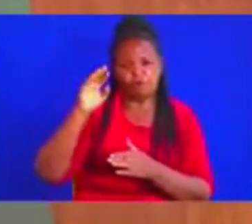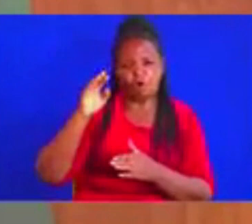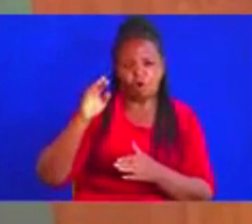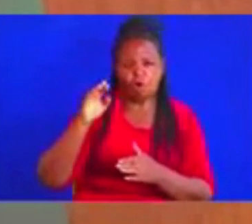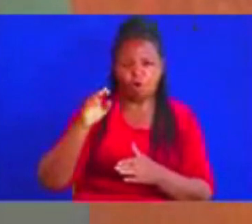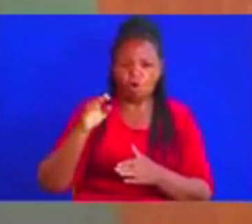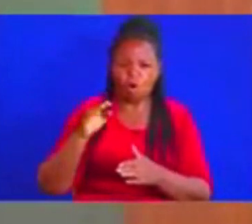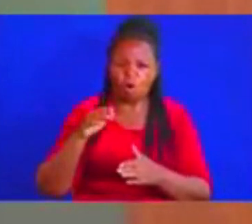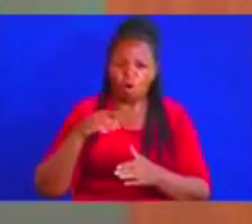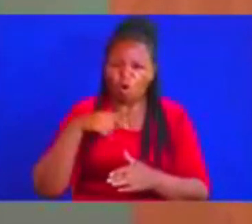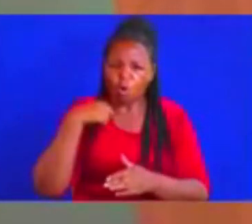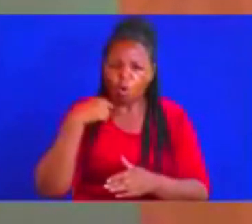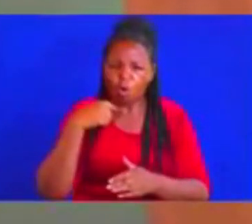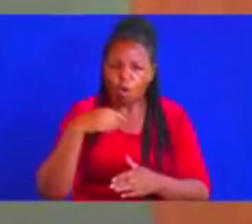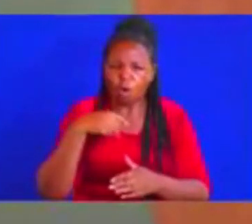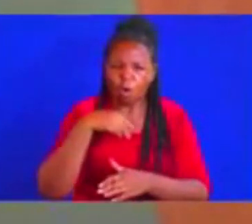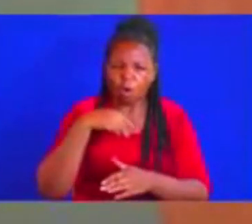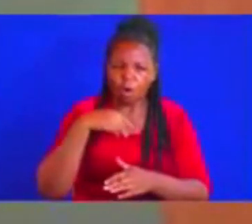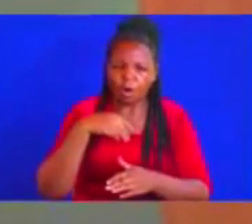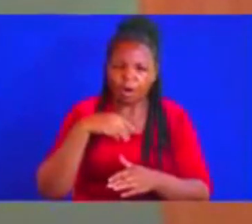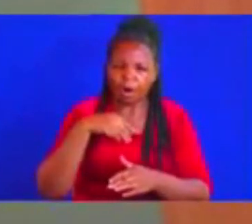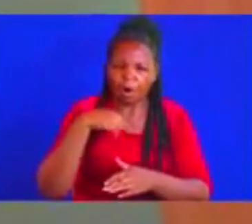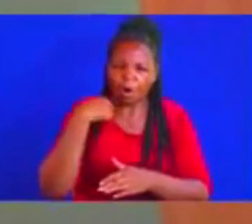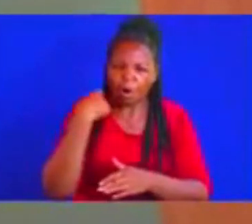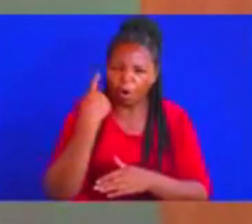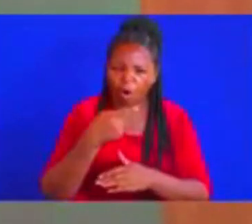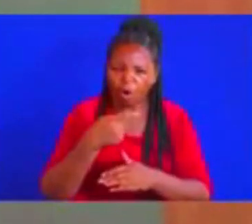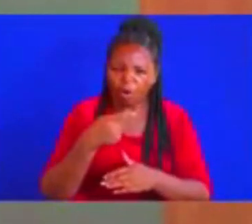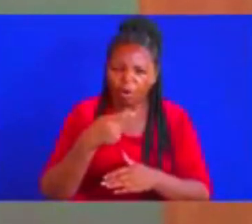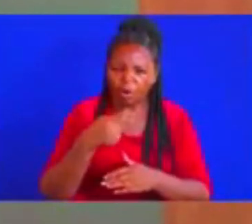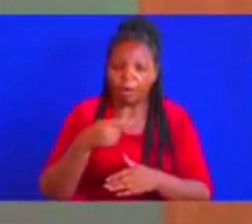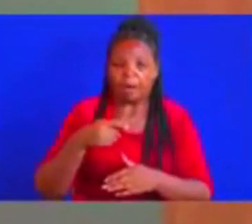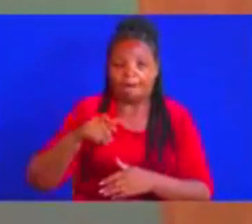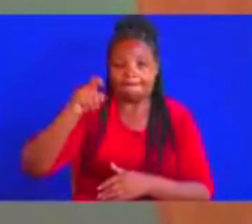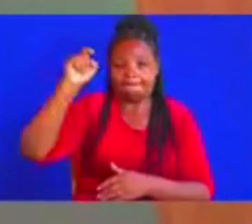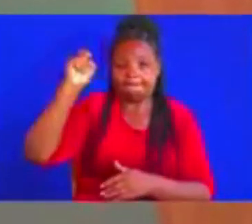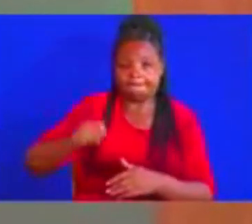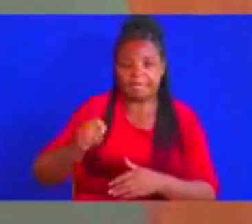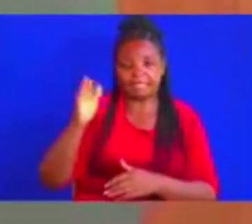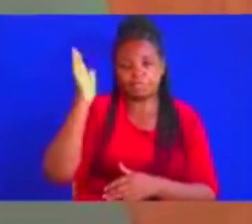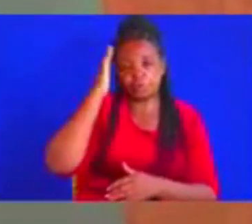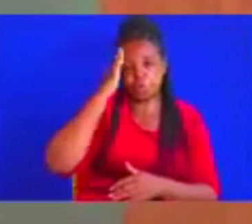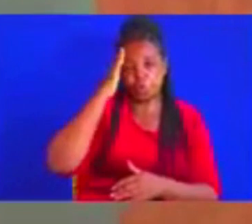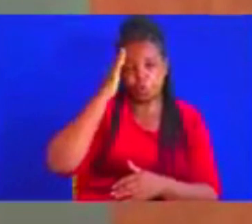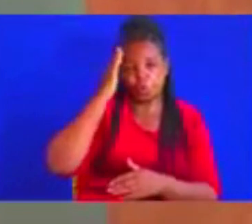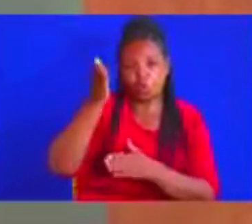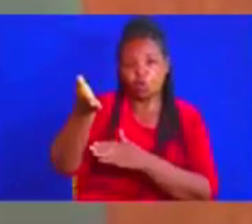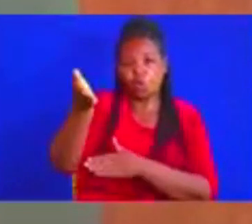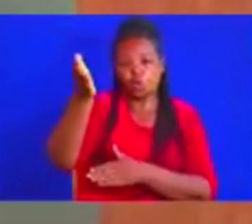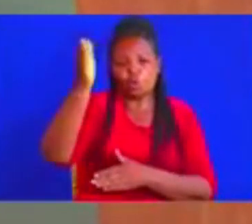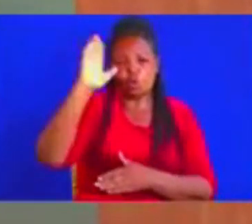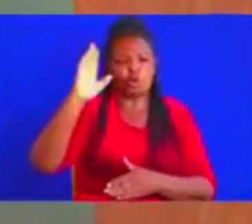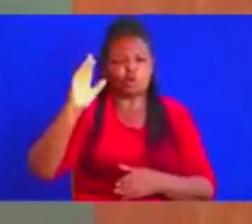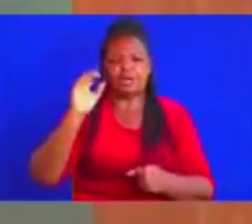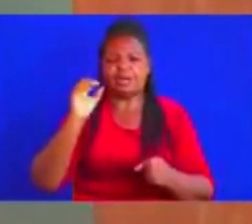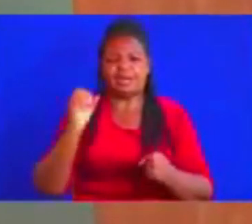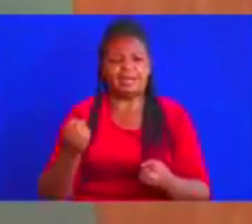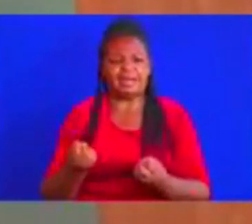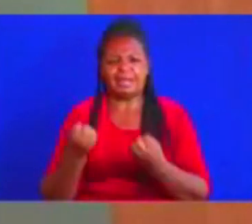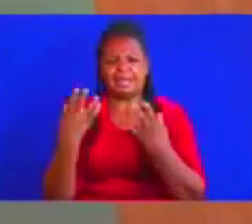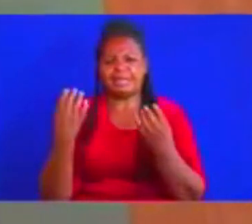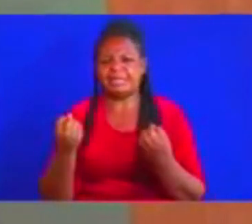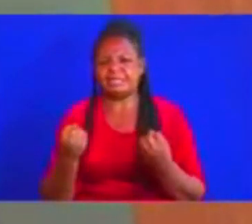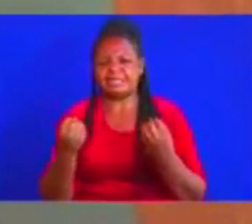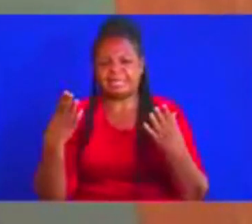you veer off through another route, you might know God, but it will come with a lot of casualties